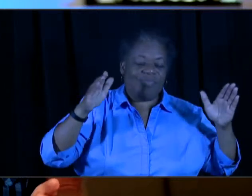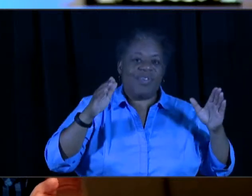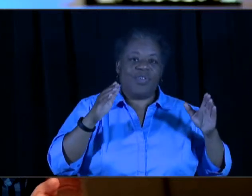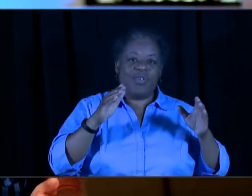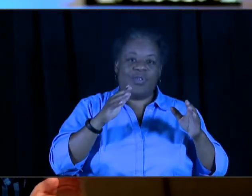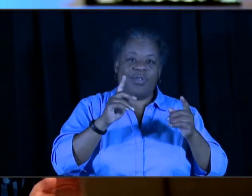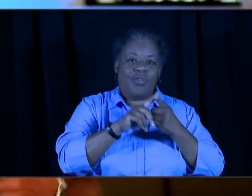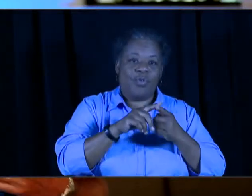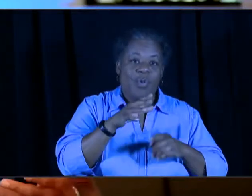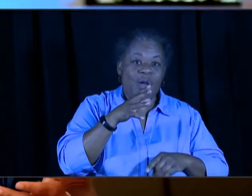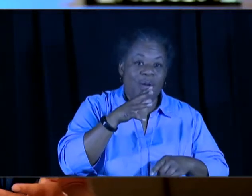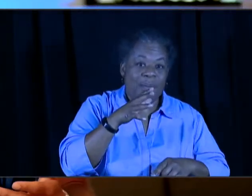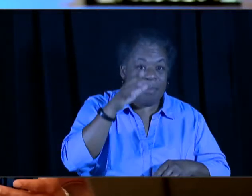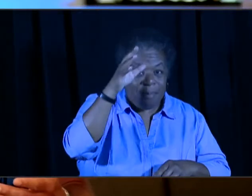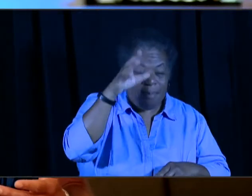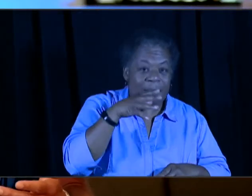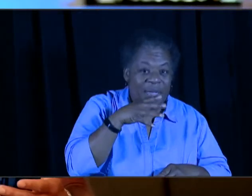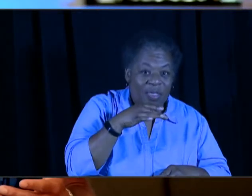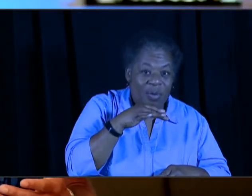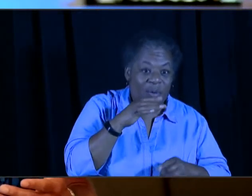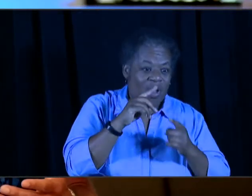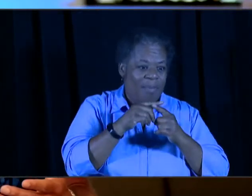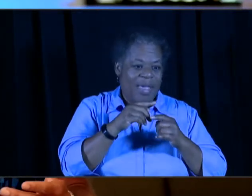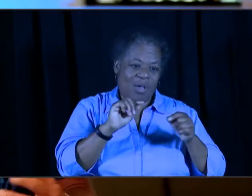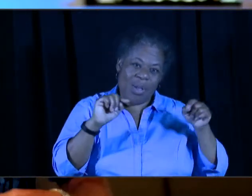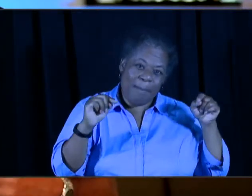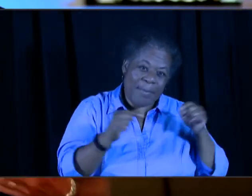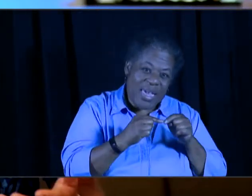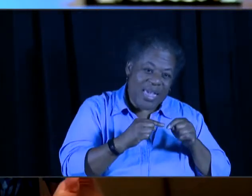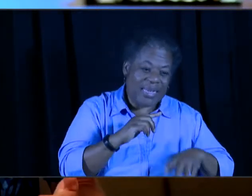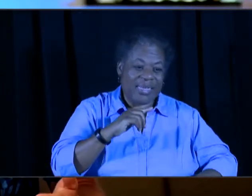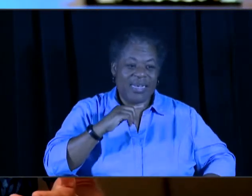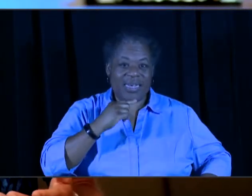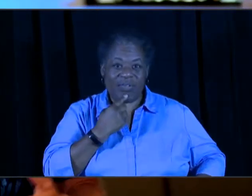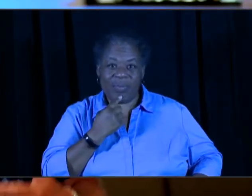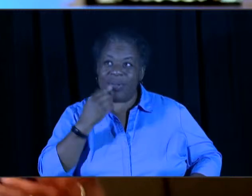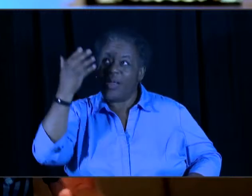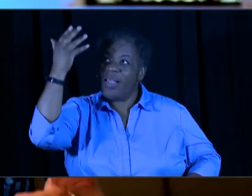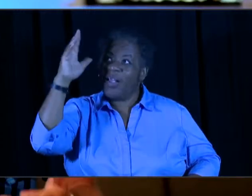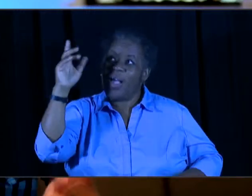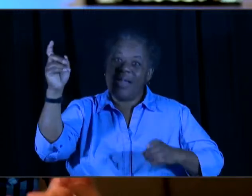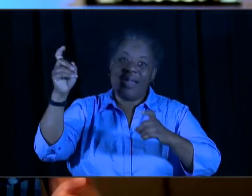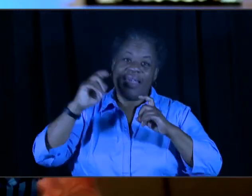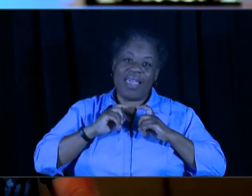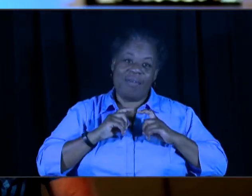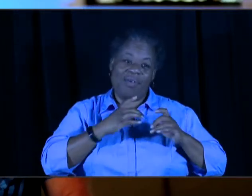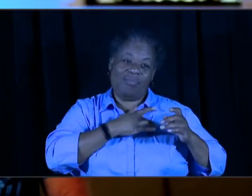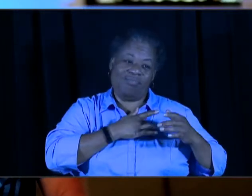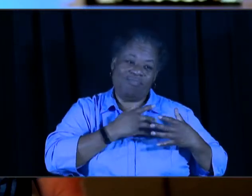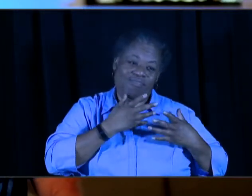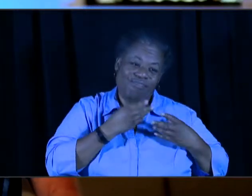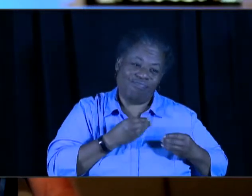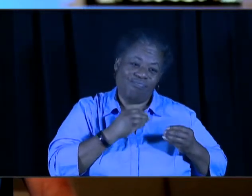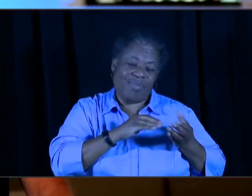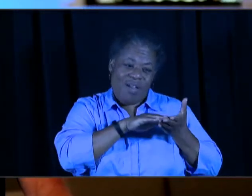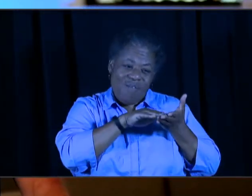disappointment. And over time, she found God giving her compassion and even forgiveness towards her mother.